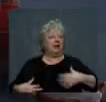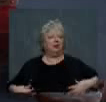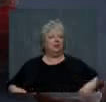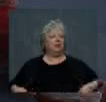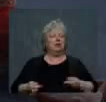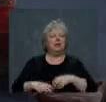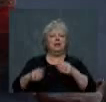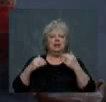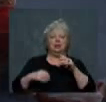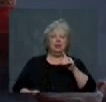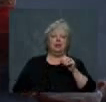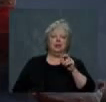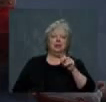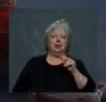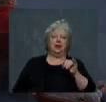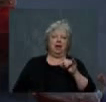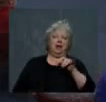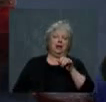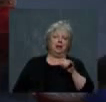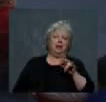Danny York.